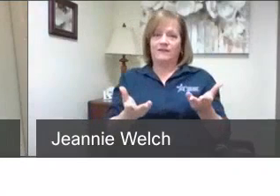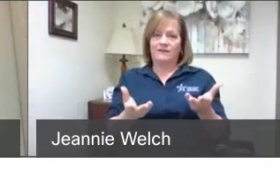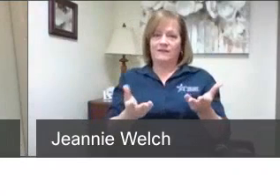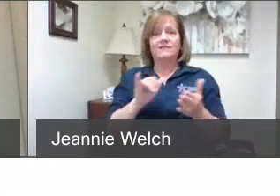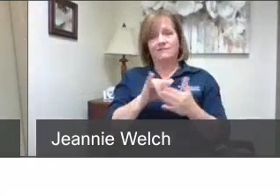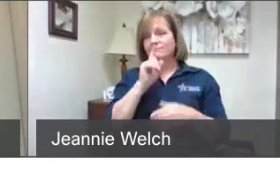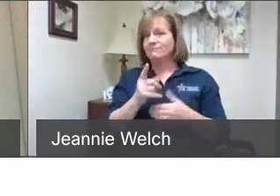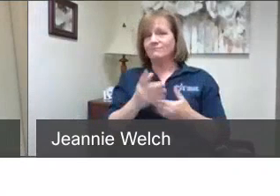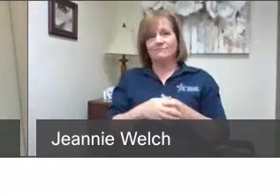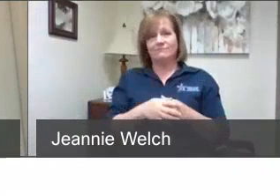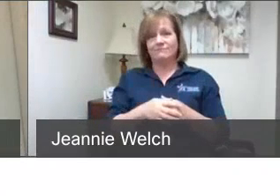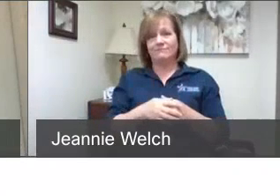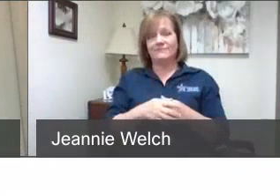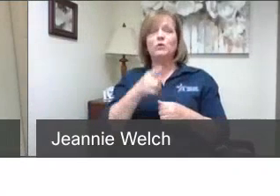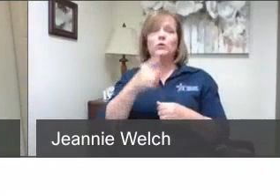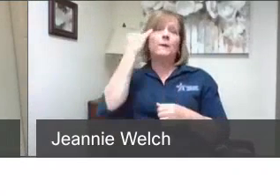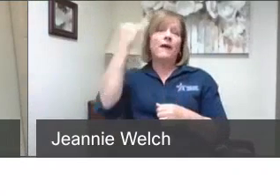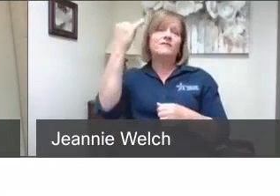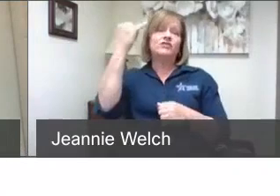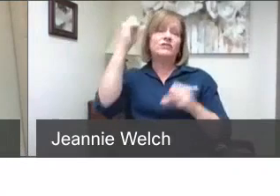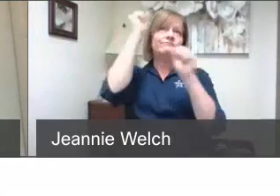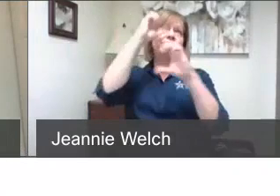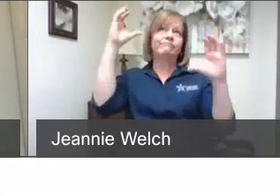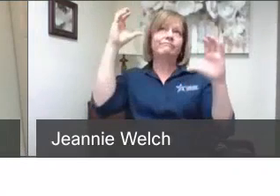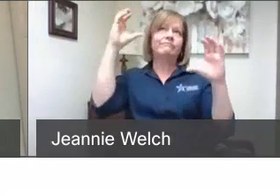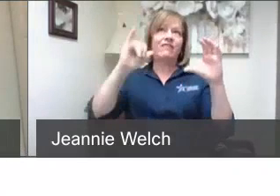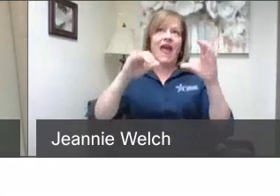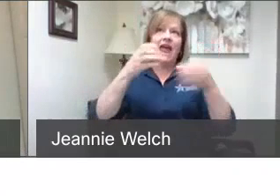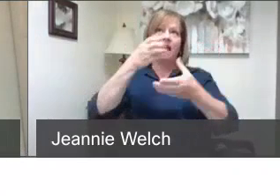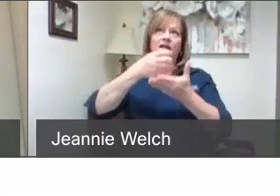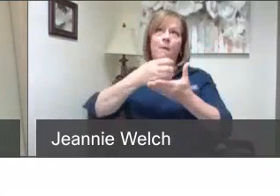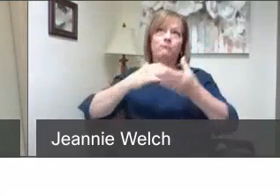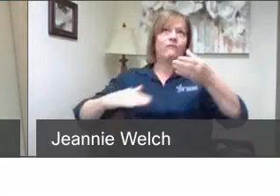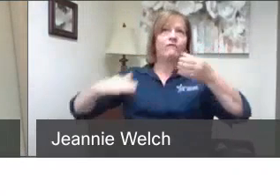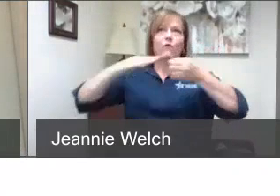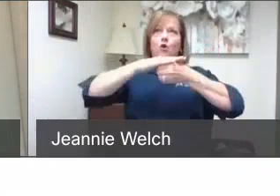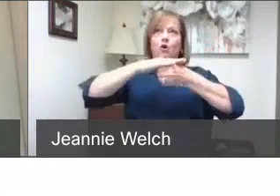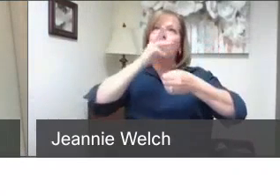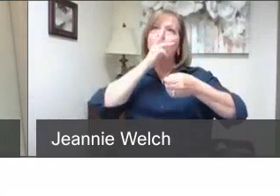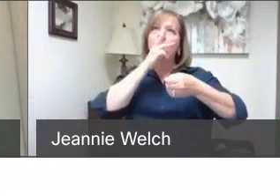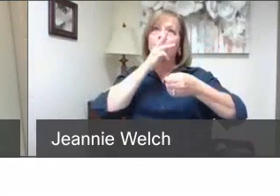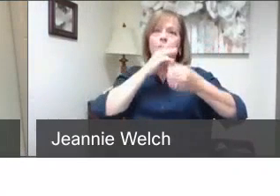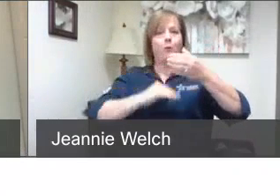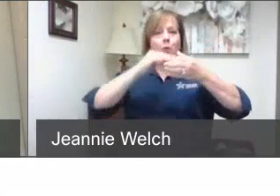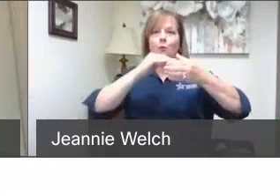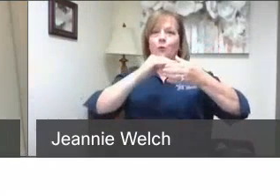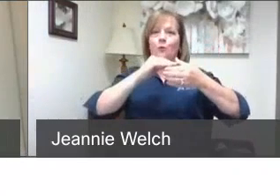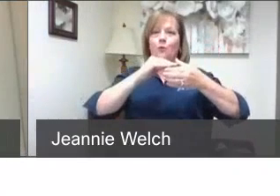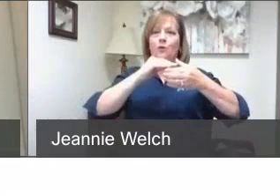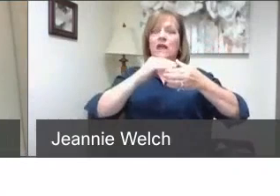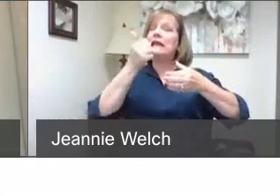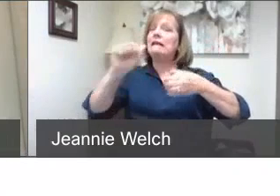So basically, just imagine a cup being full of water, and every time you have